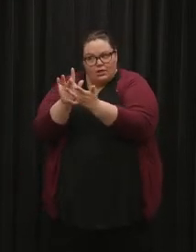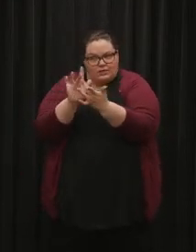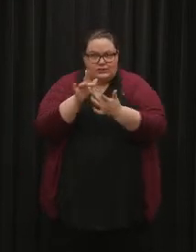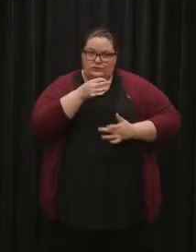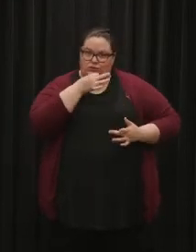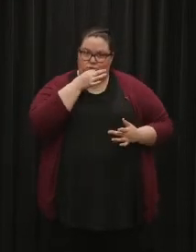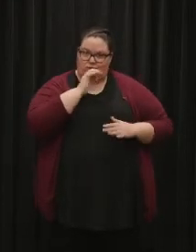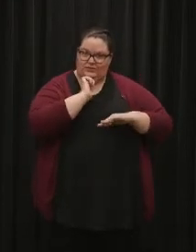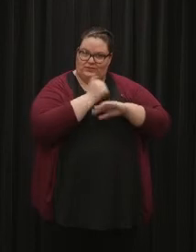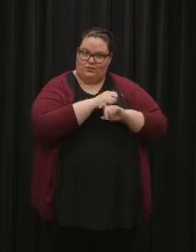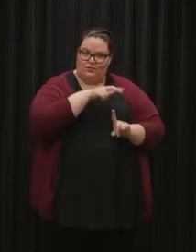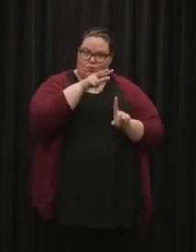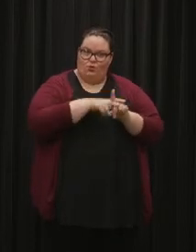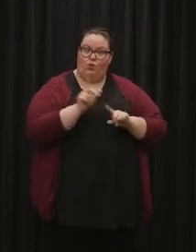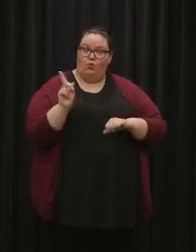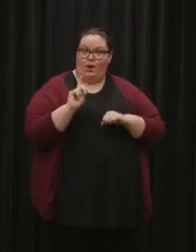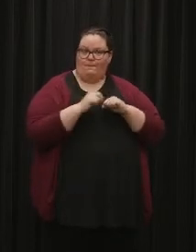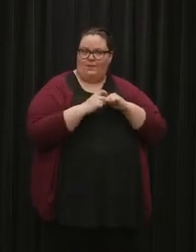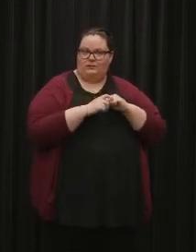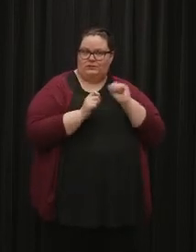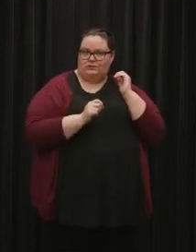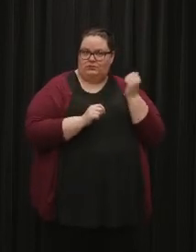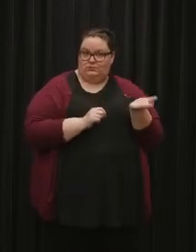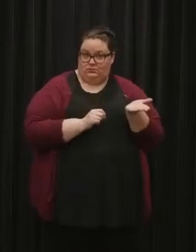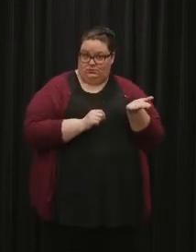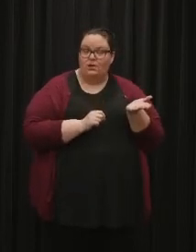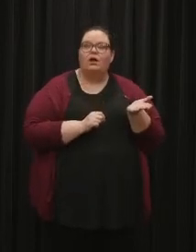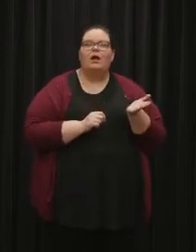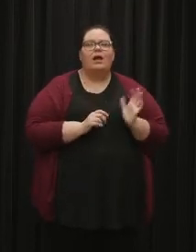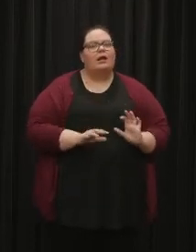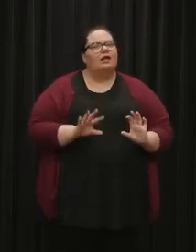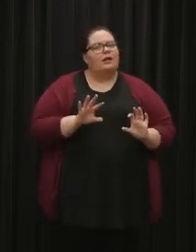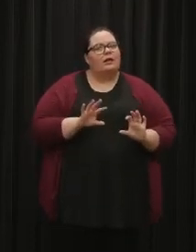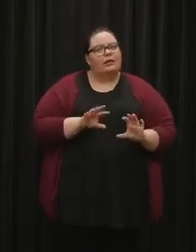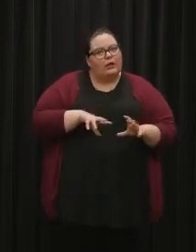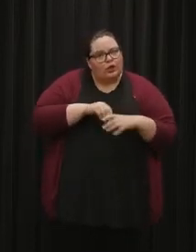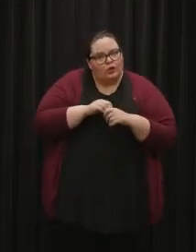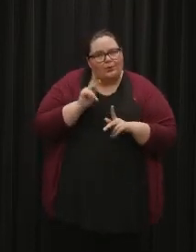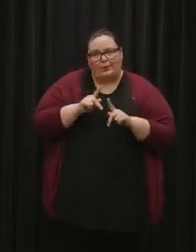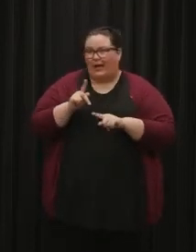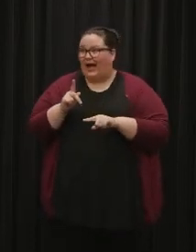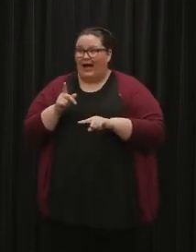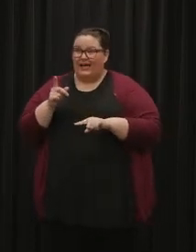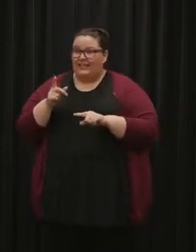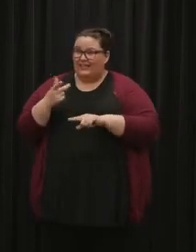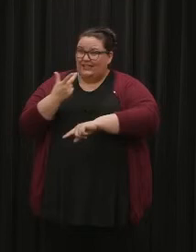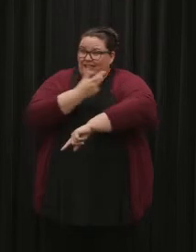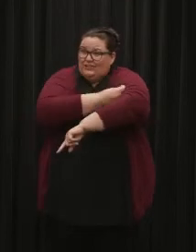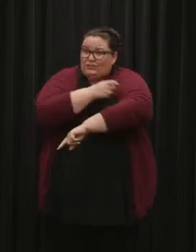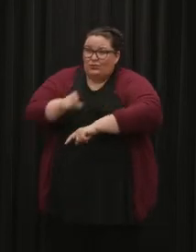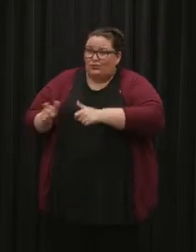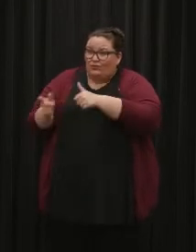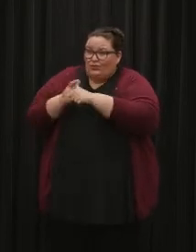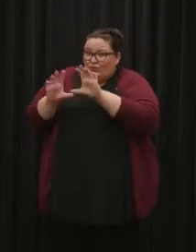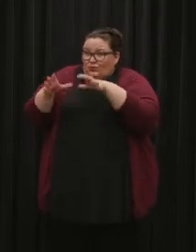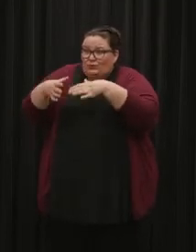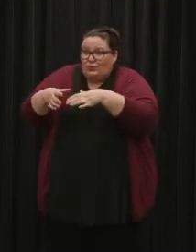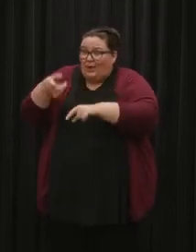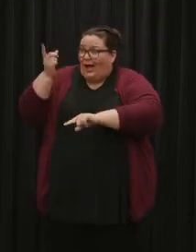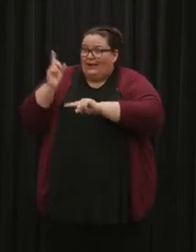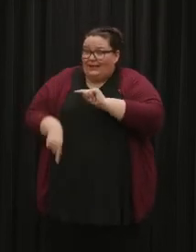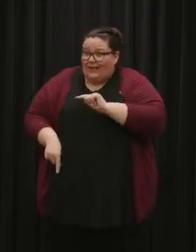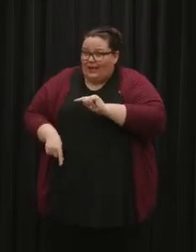setting up appointments at this second clinic, including those who are unable to attend the first clinic. Nous allons bientôt